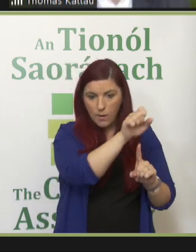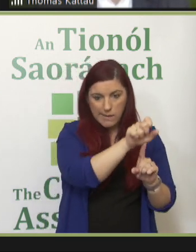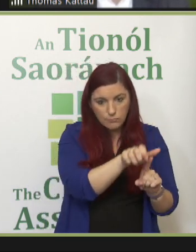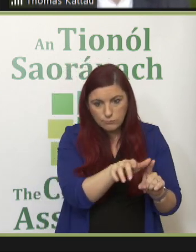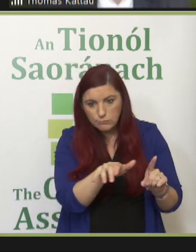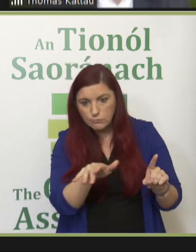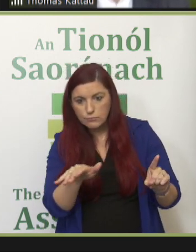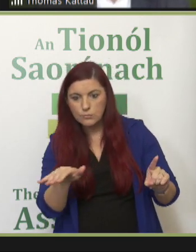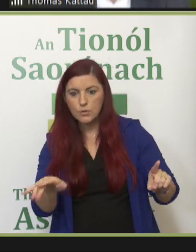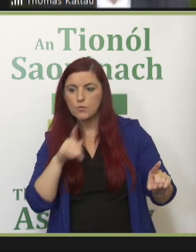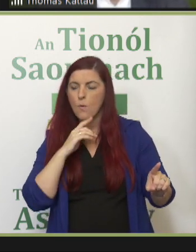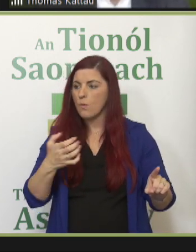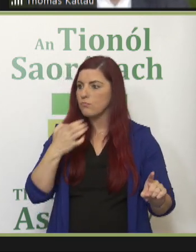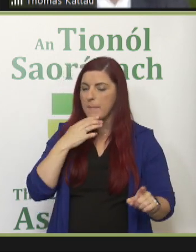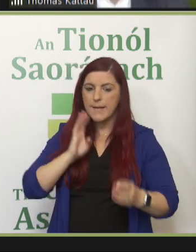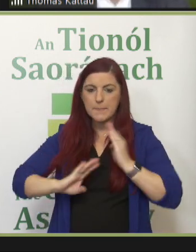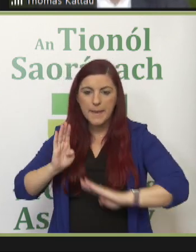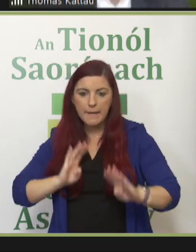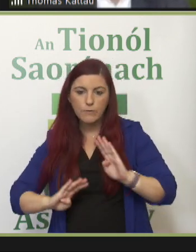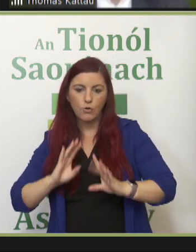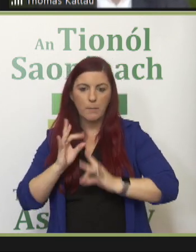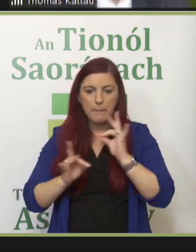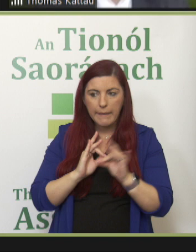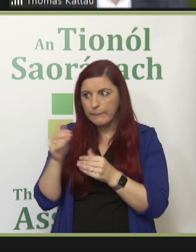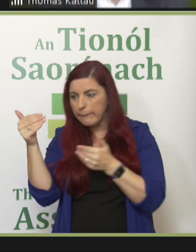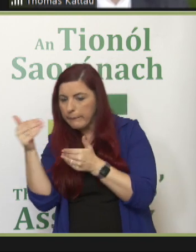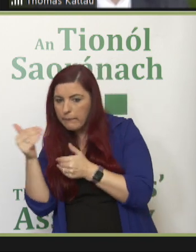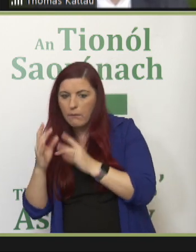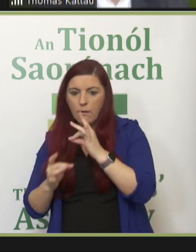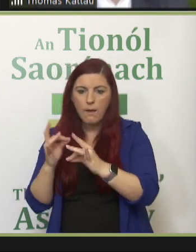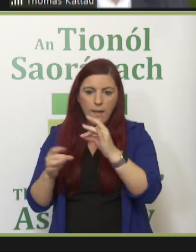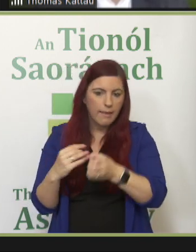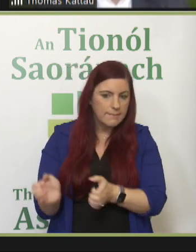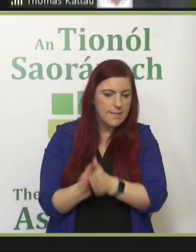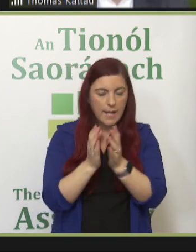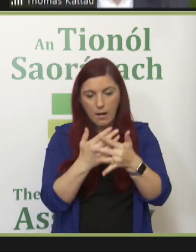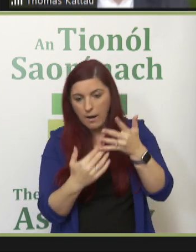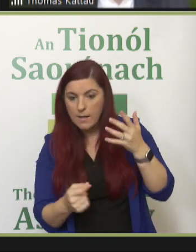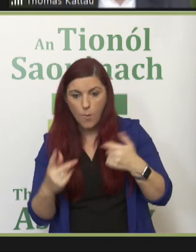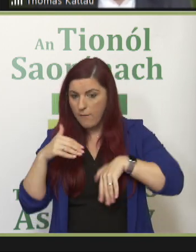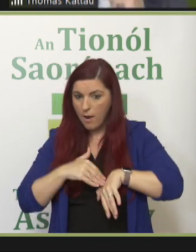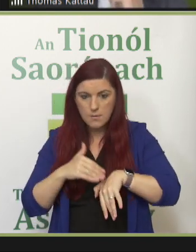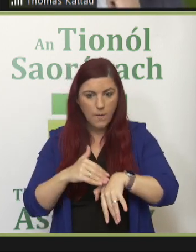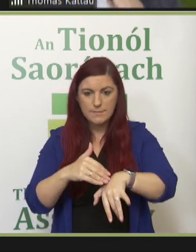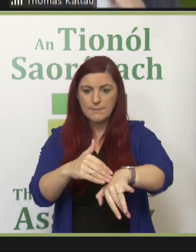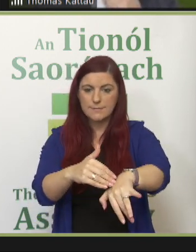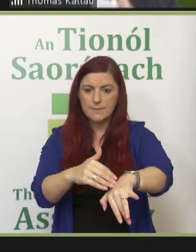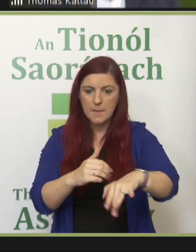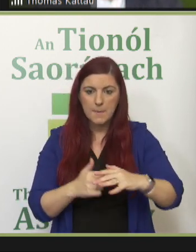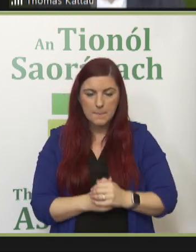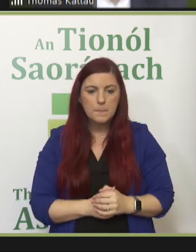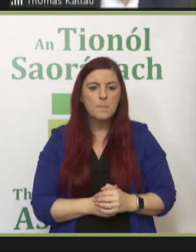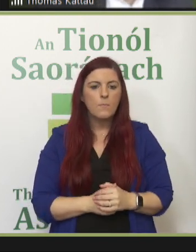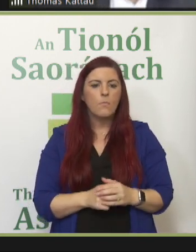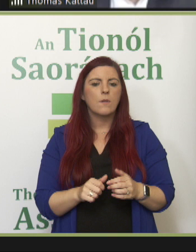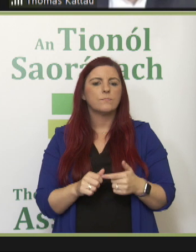of criminalizing behavior that entails consequences for societies and individuals alike. And the